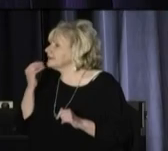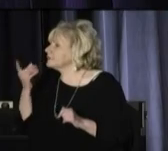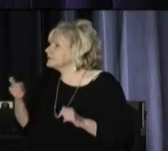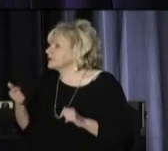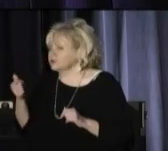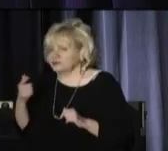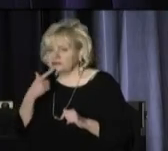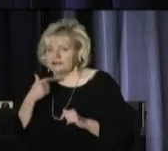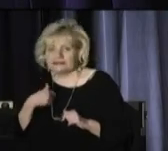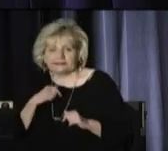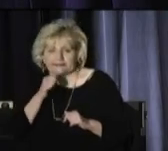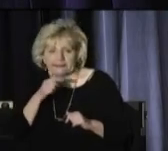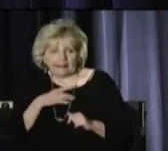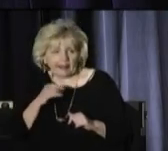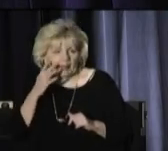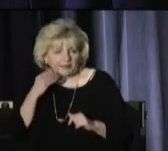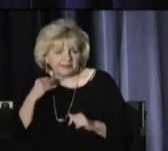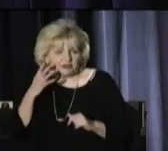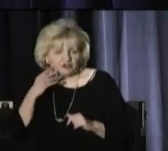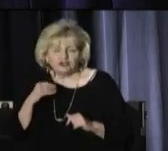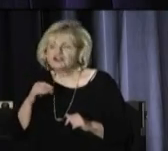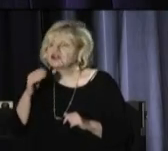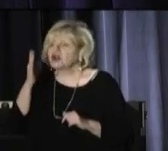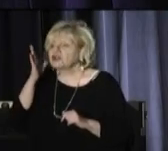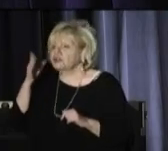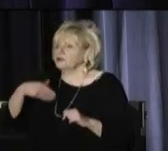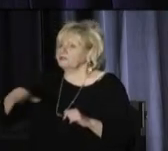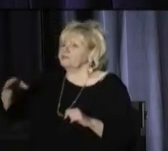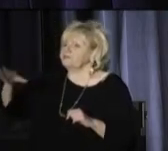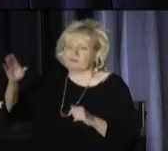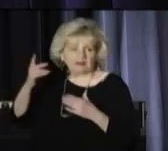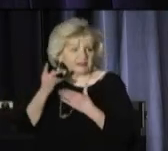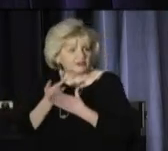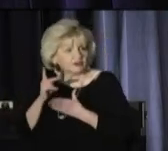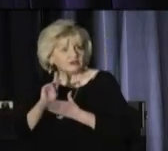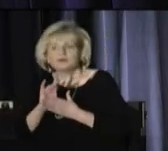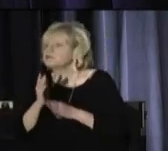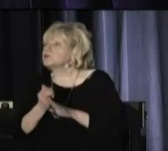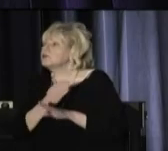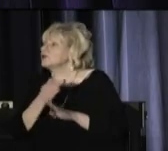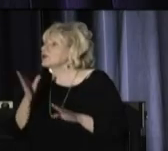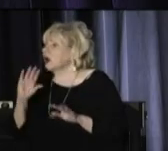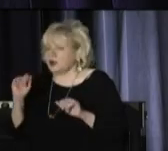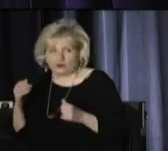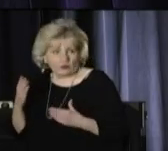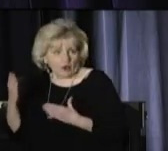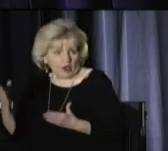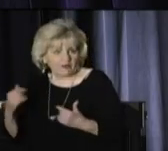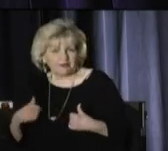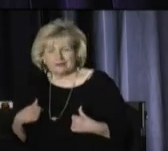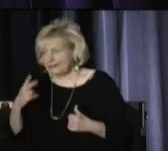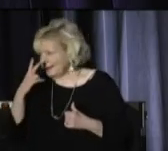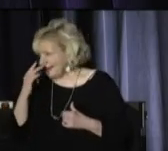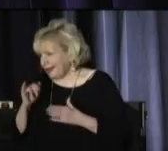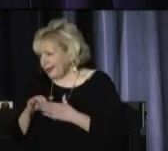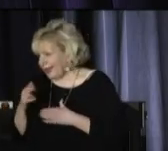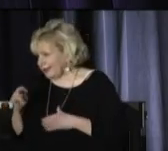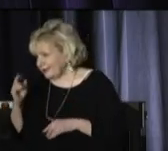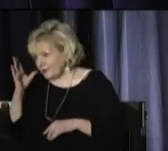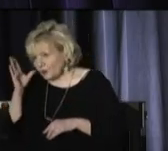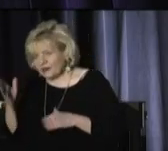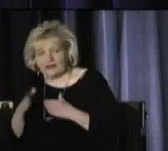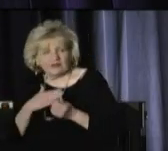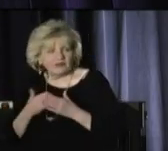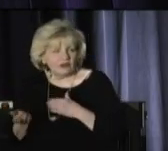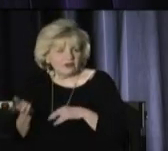She said she didn't like peaches. She would shoo me out of the kitchen before God could offer me any, but I doubted he would have offered, even if I'd sat